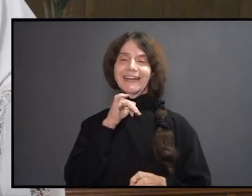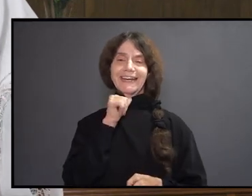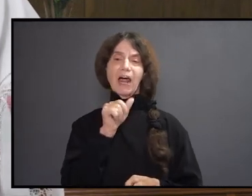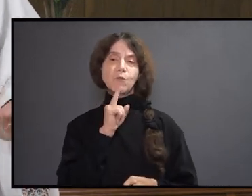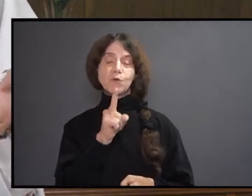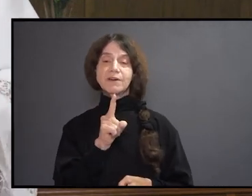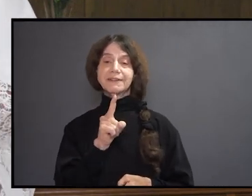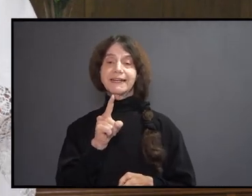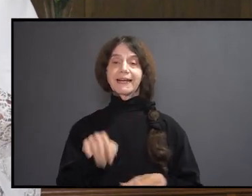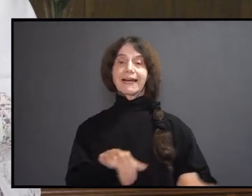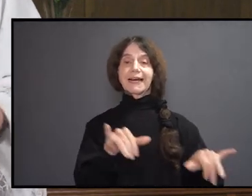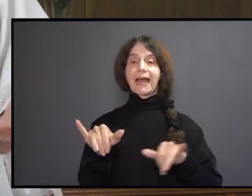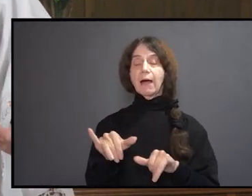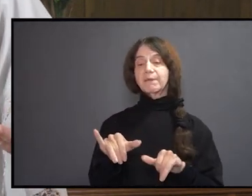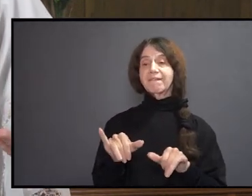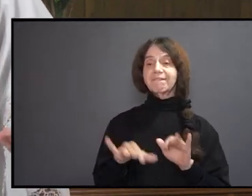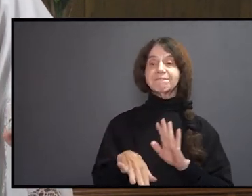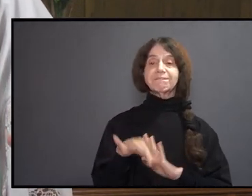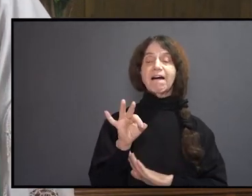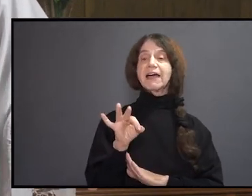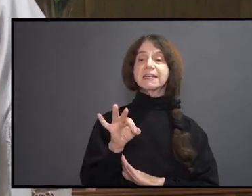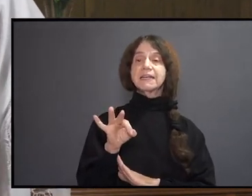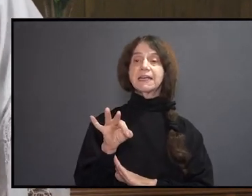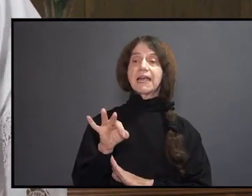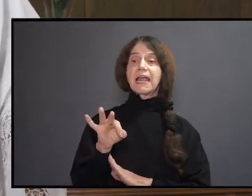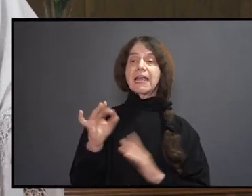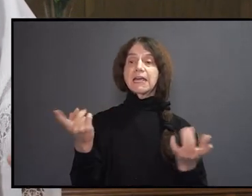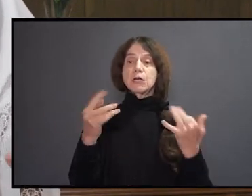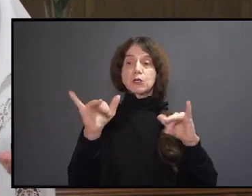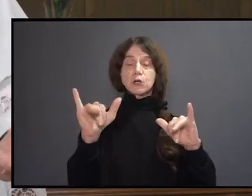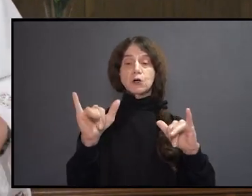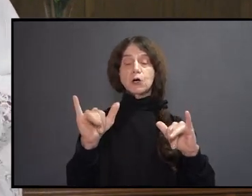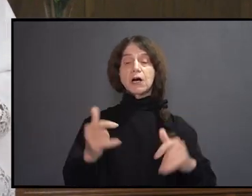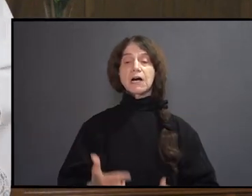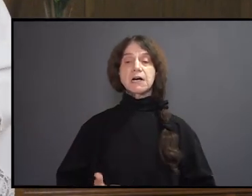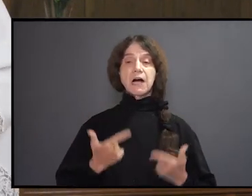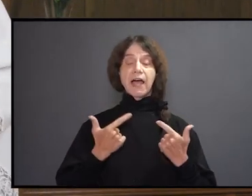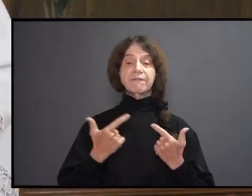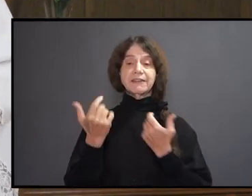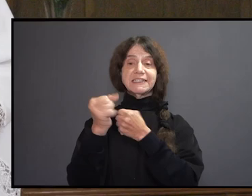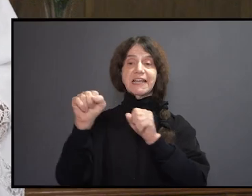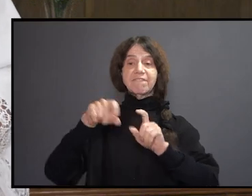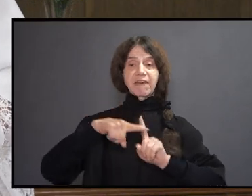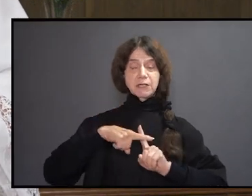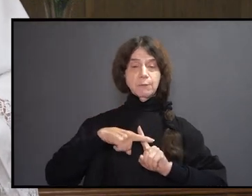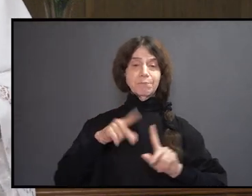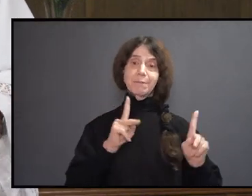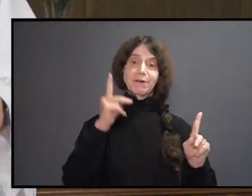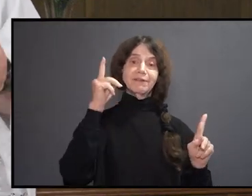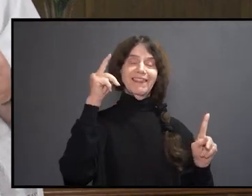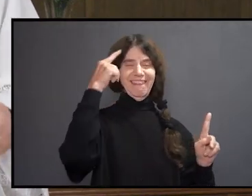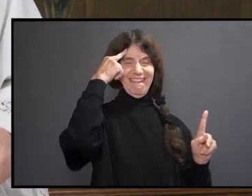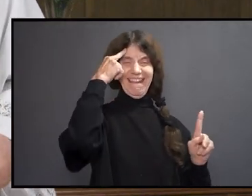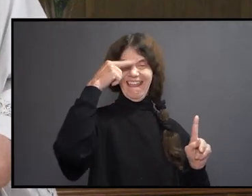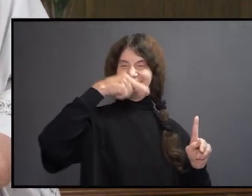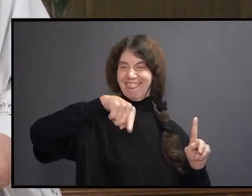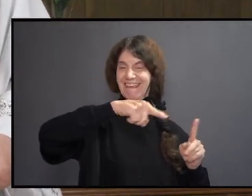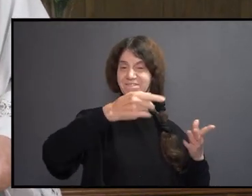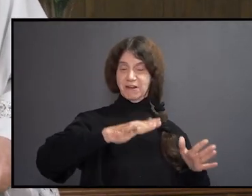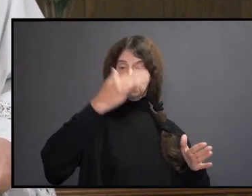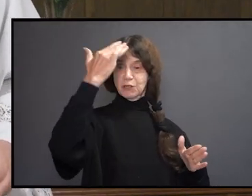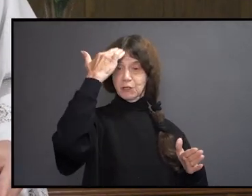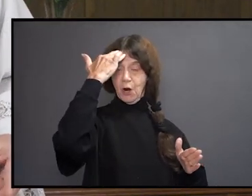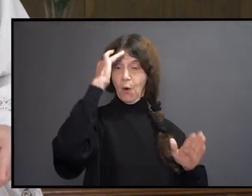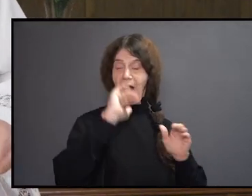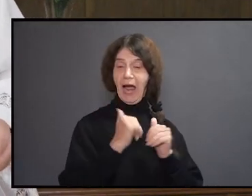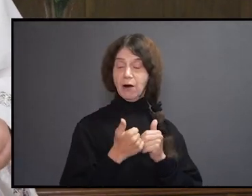common when it comes to finding everlasting salvation. For people think they know the right way to find